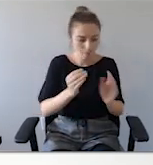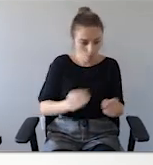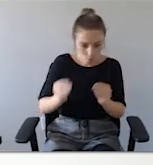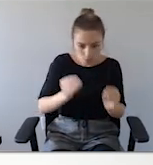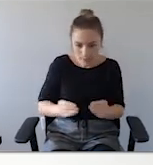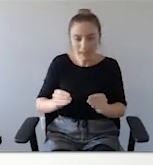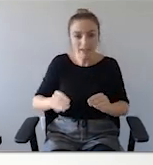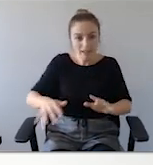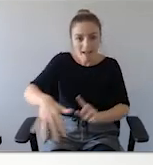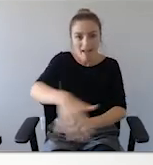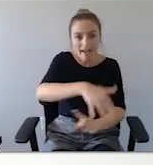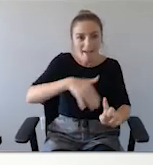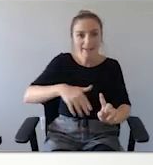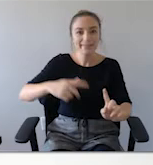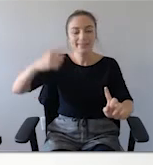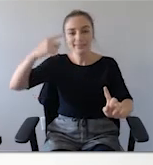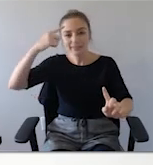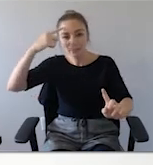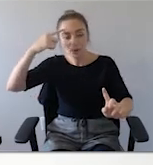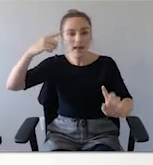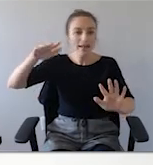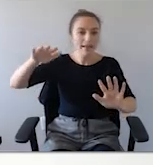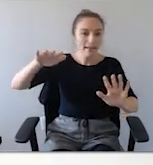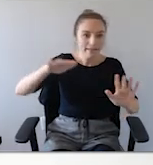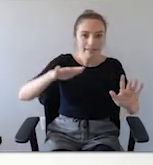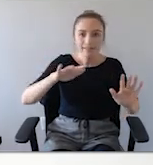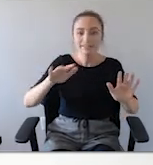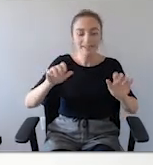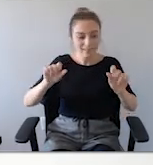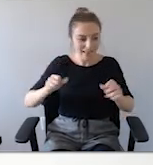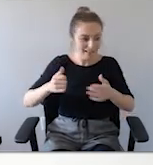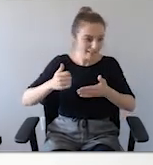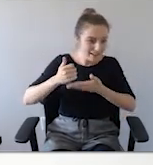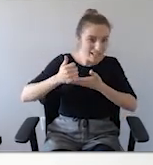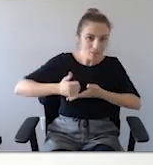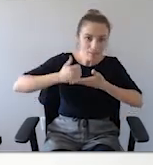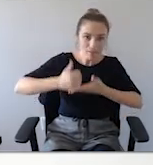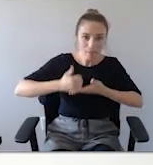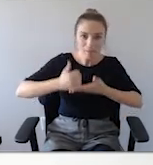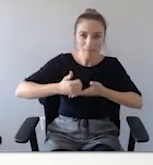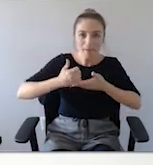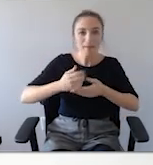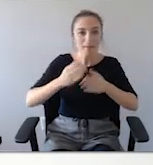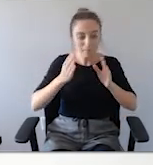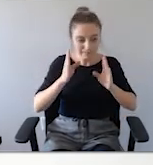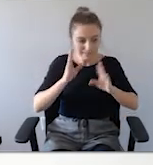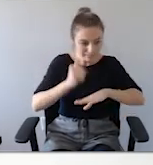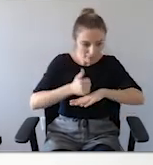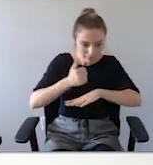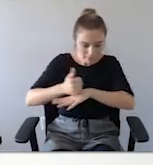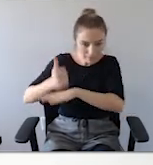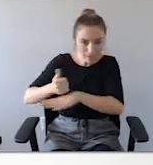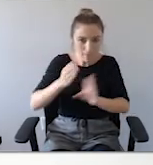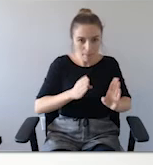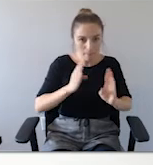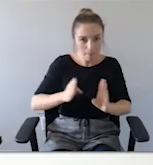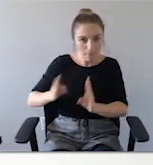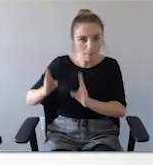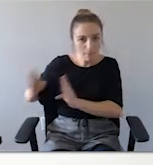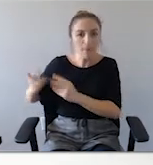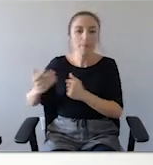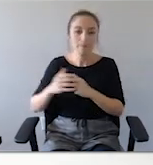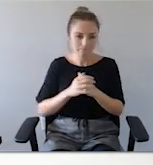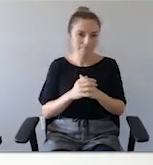their body in space, their sensory needs that may prevent them from participating and from being organized. So there's a lot more to